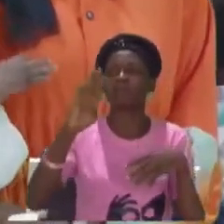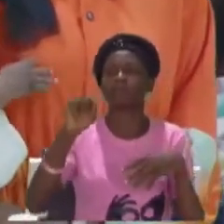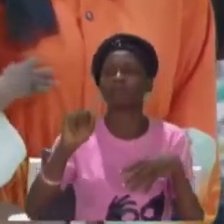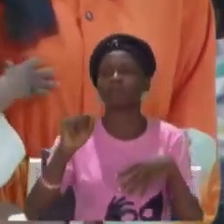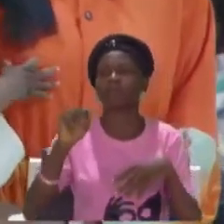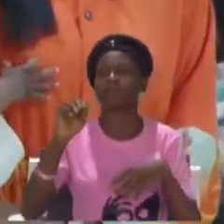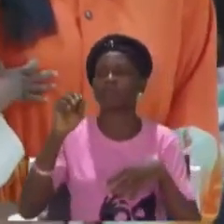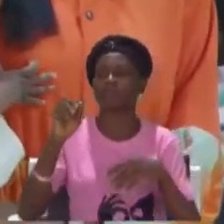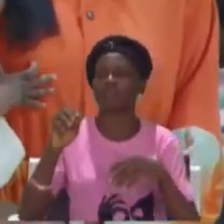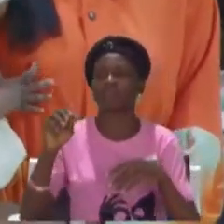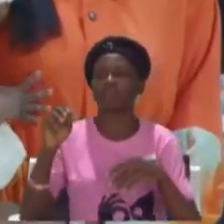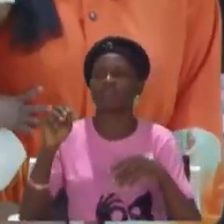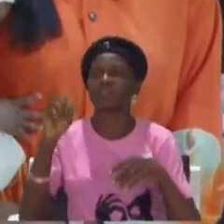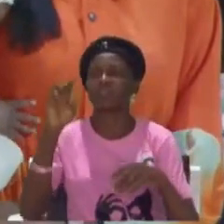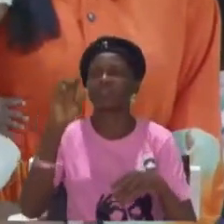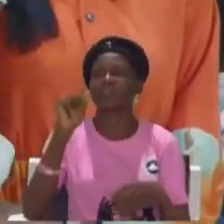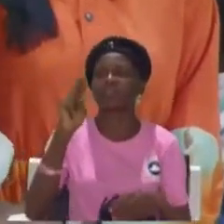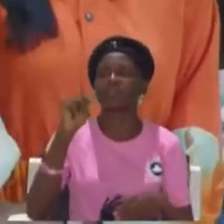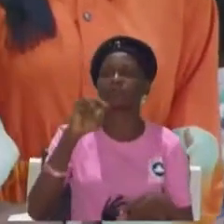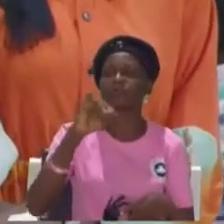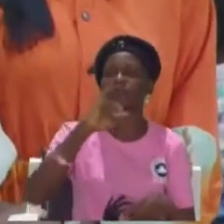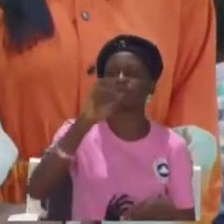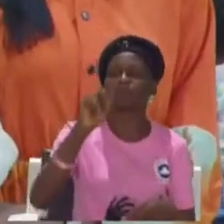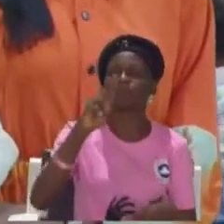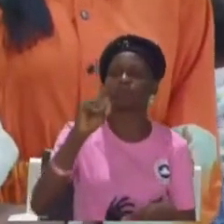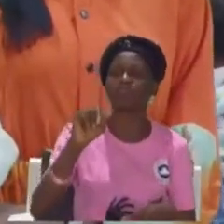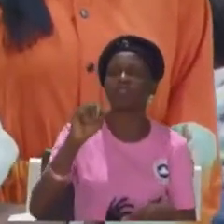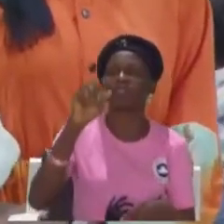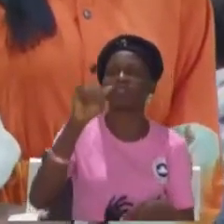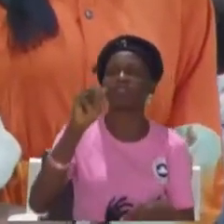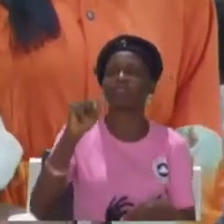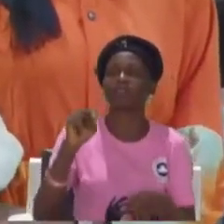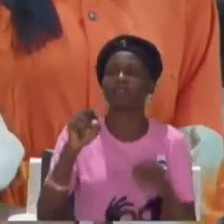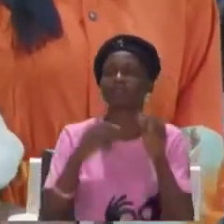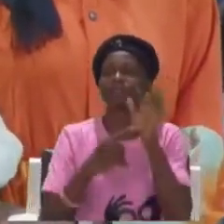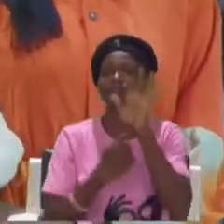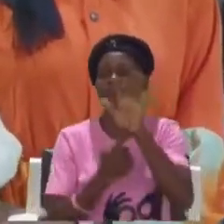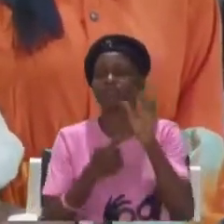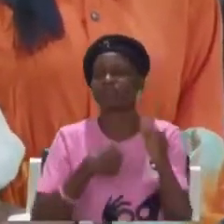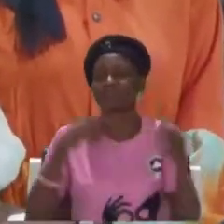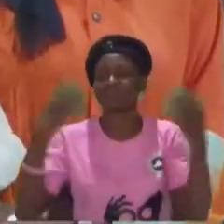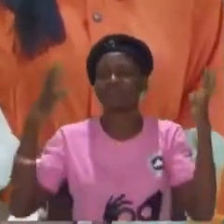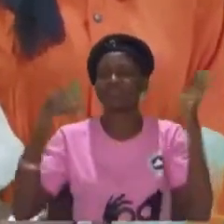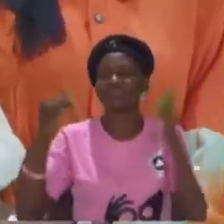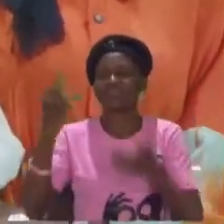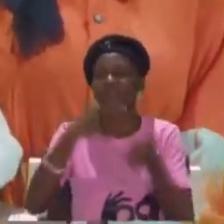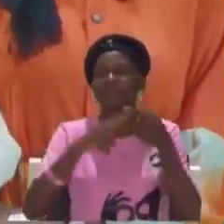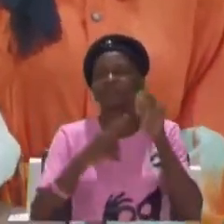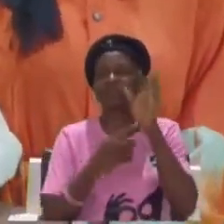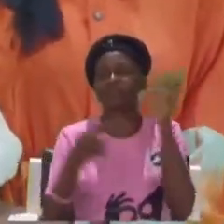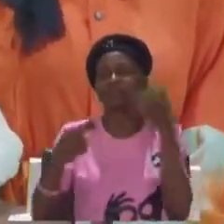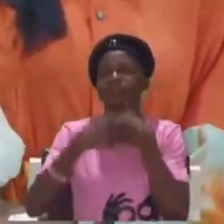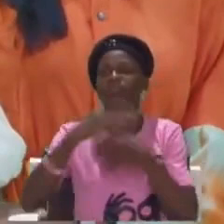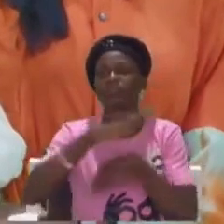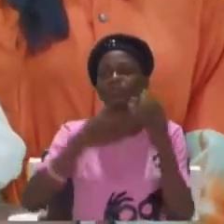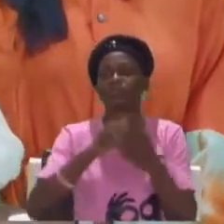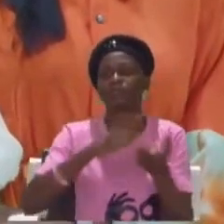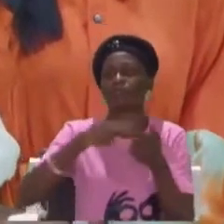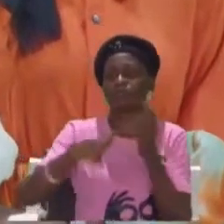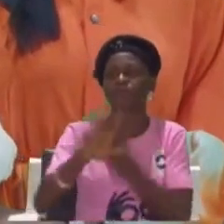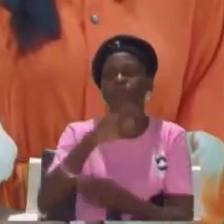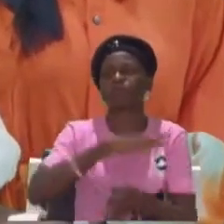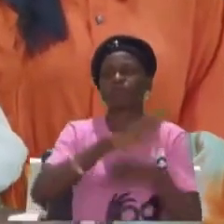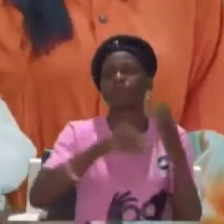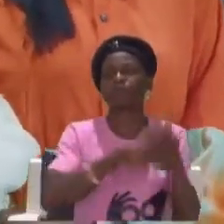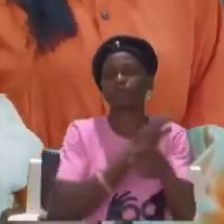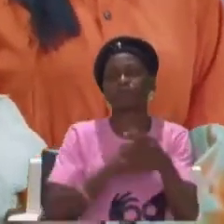Anuseyitan, Ulda Anufemiyan. So we have come to return all glory to God Almighty for